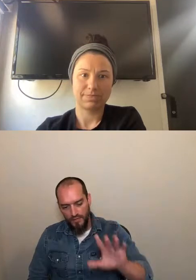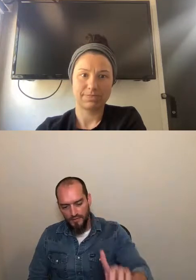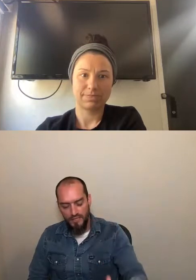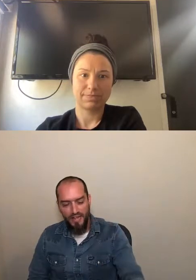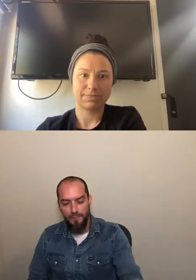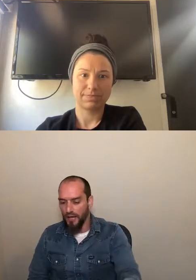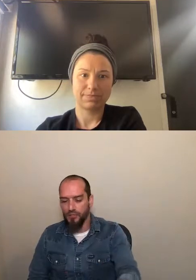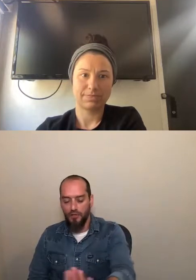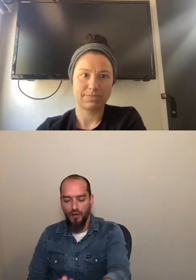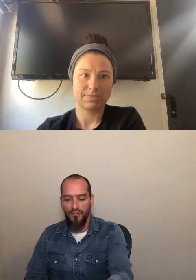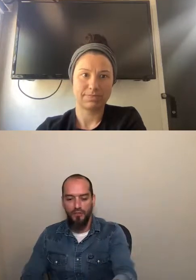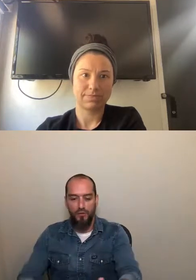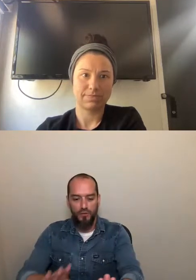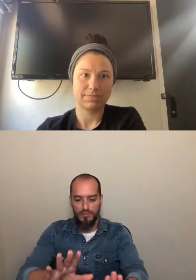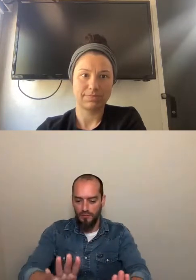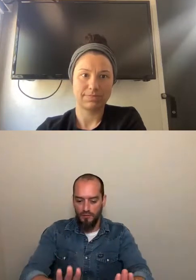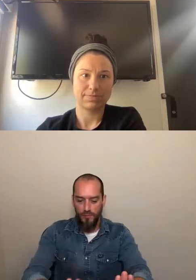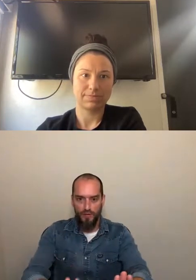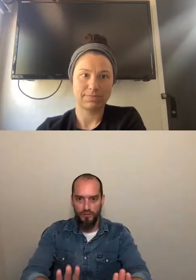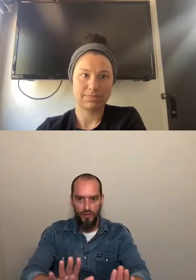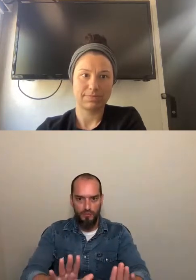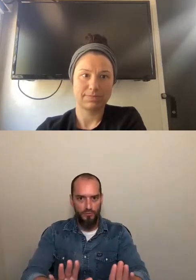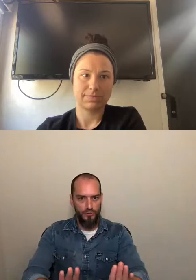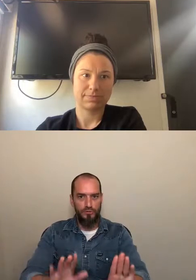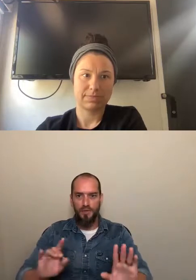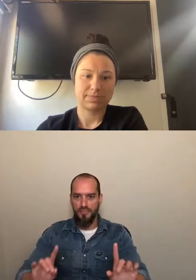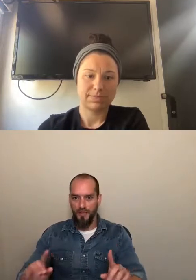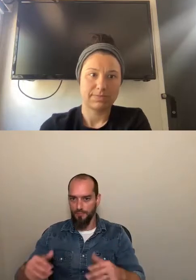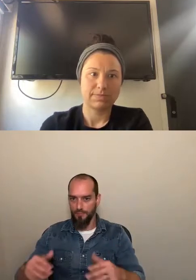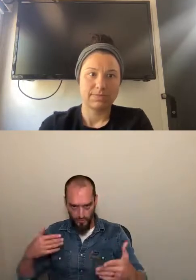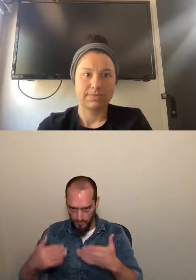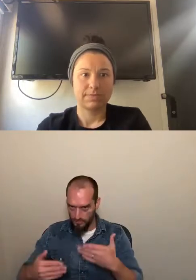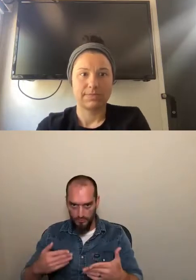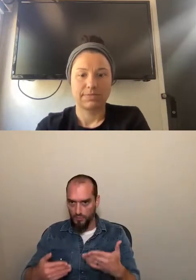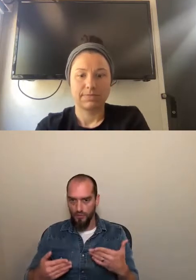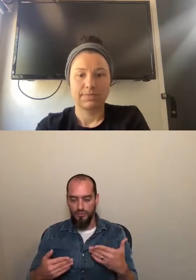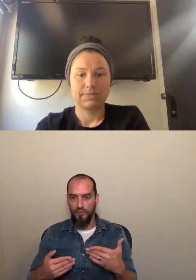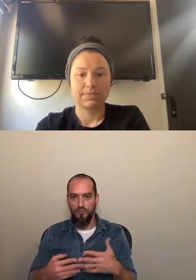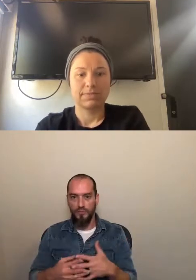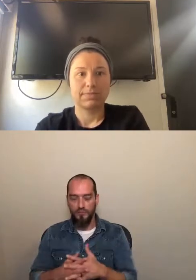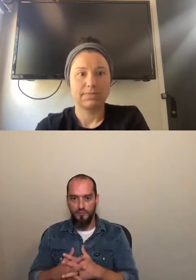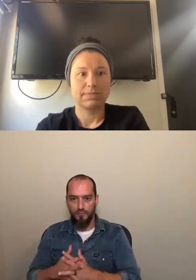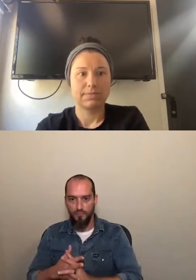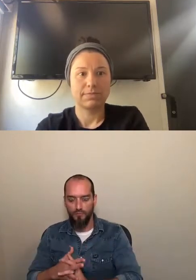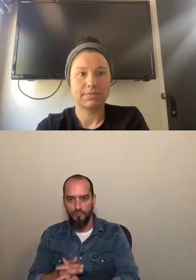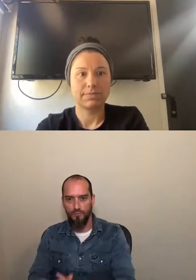are you saying it's Stachybotrys causing it, or is it the mycotoxin produced by Stachybotrys causing all of